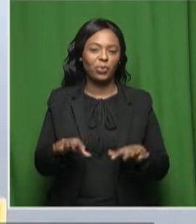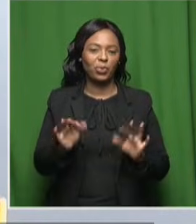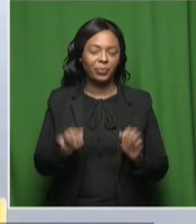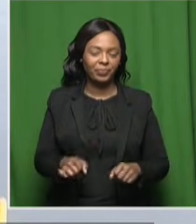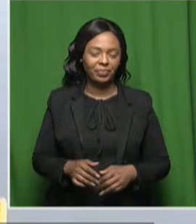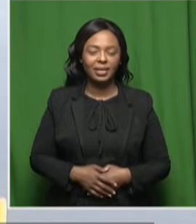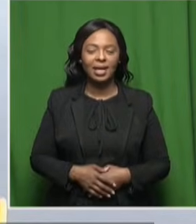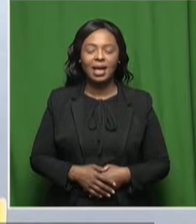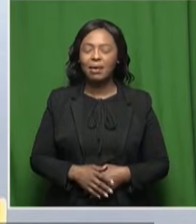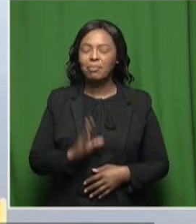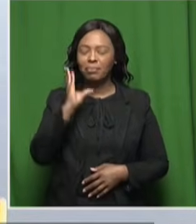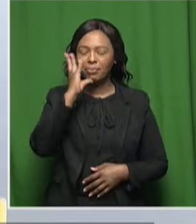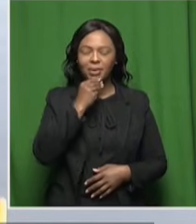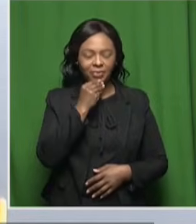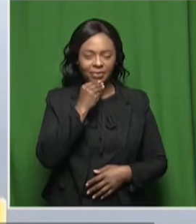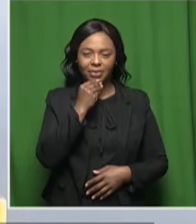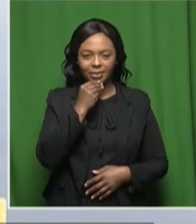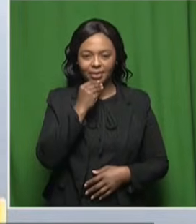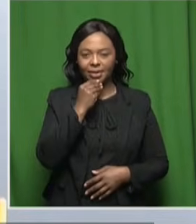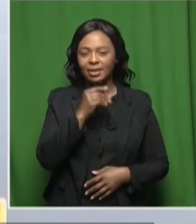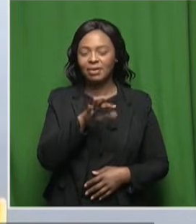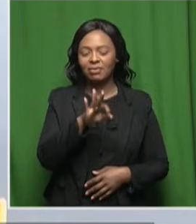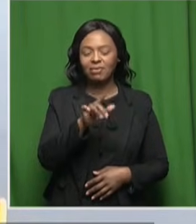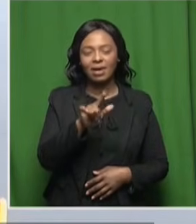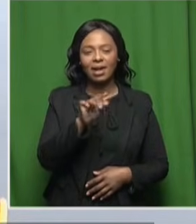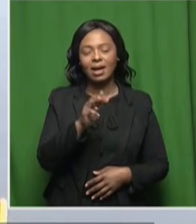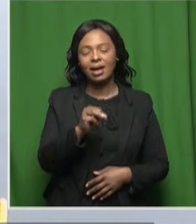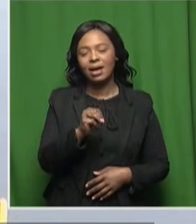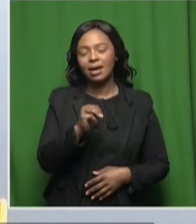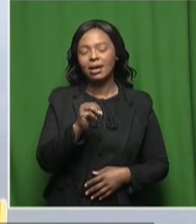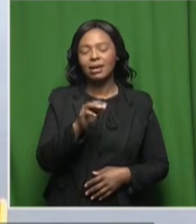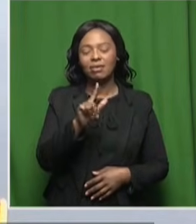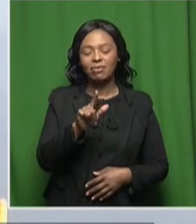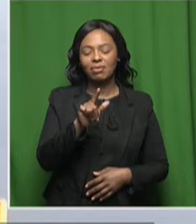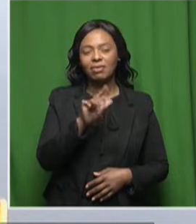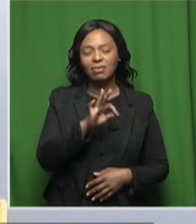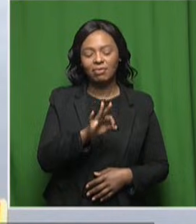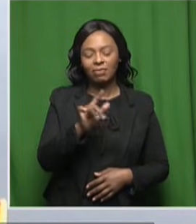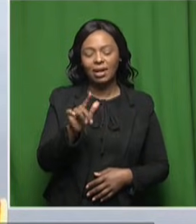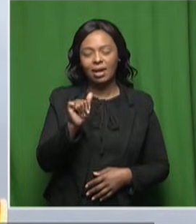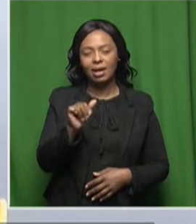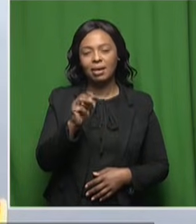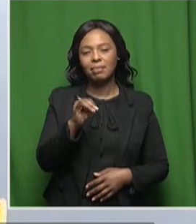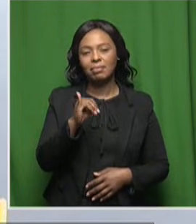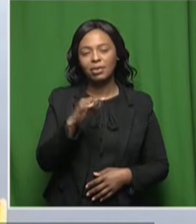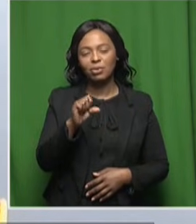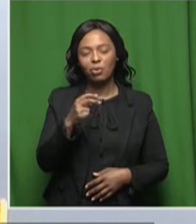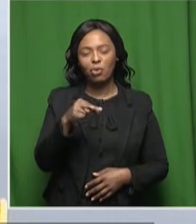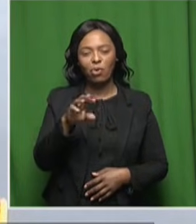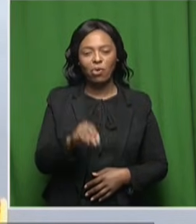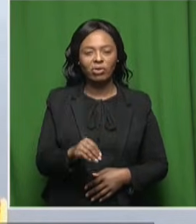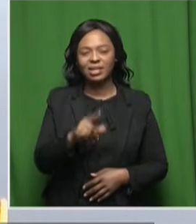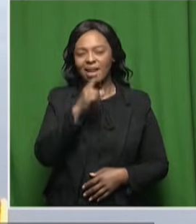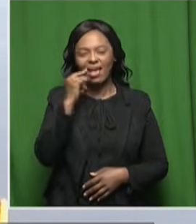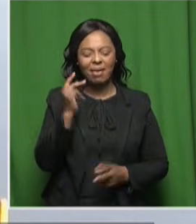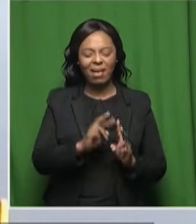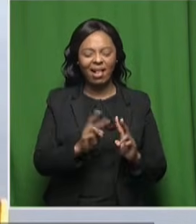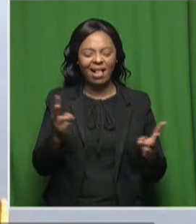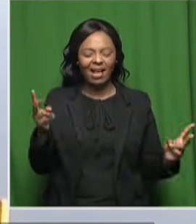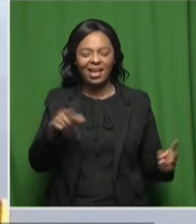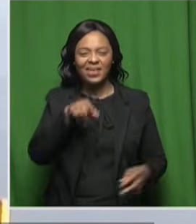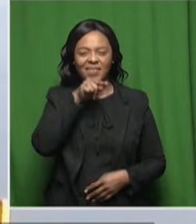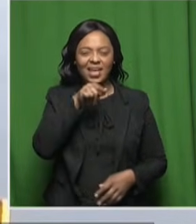seen lesser and greater flamingos. We've seen... what else did we see? I mean, I can't even mention all the birds that we've seen